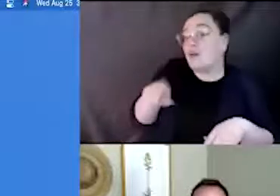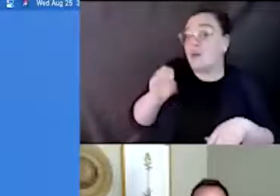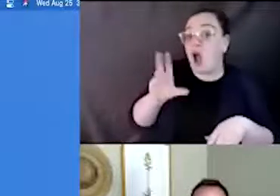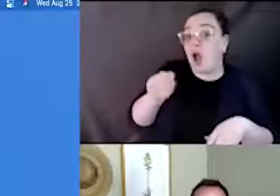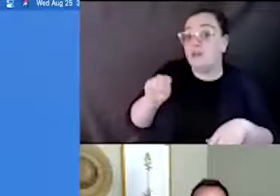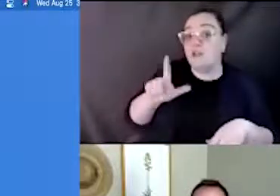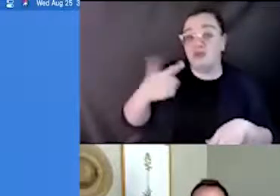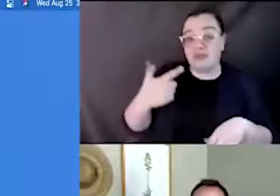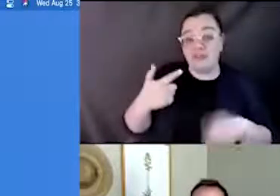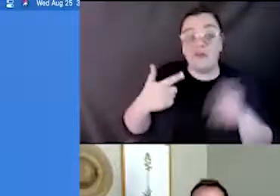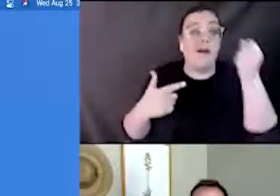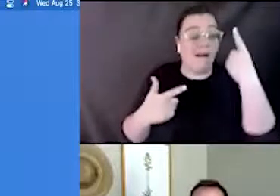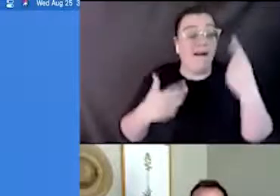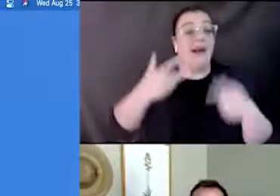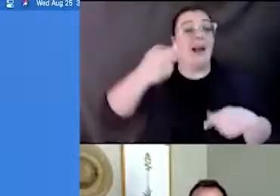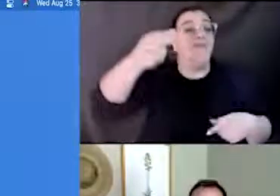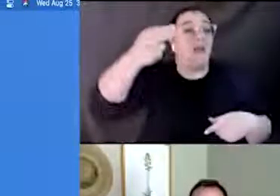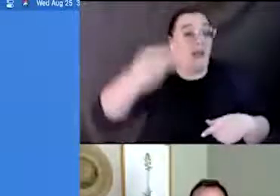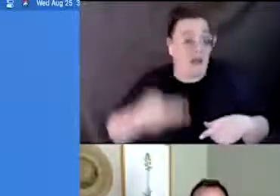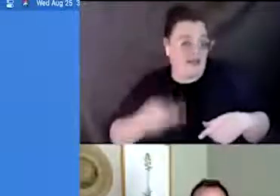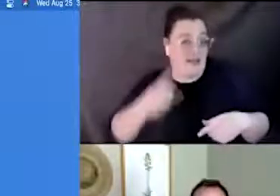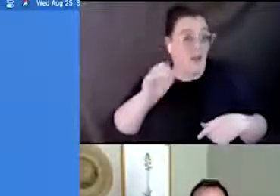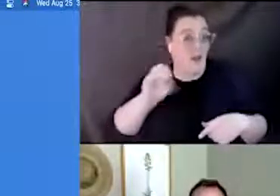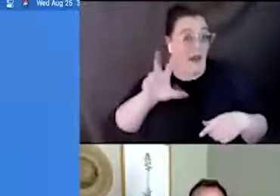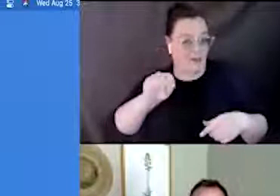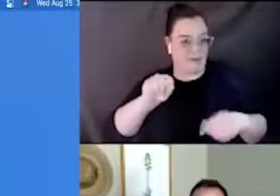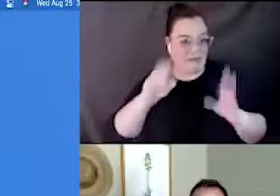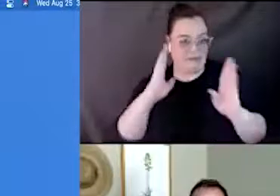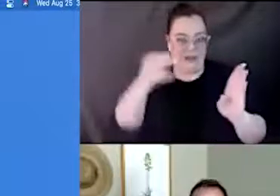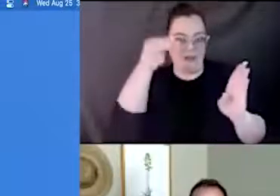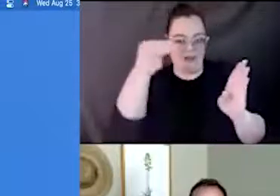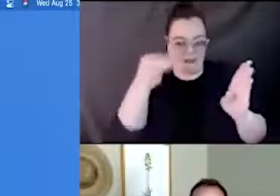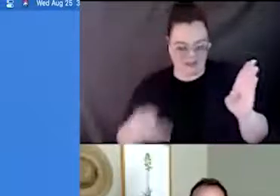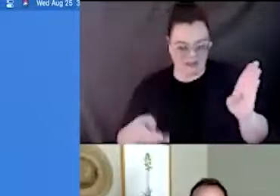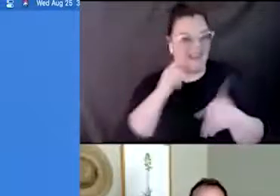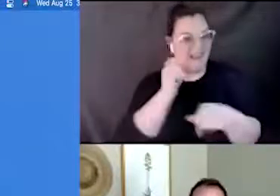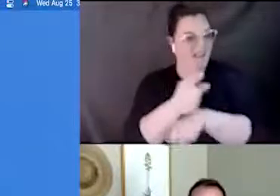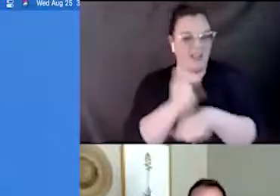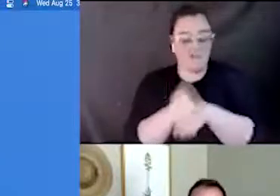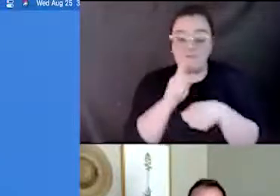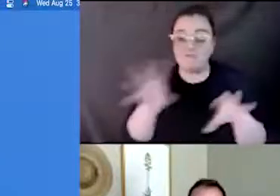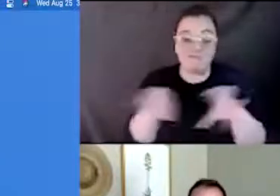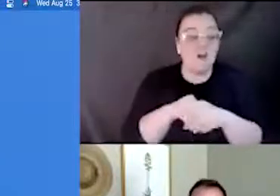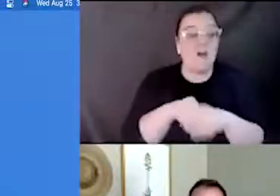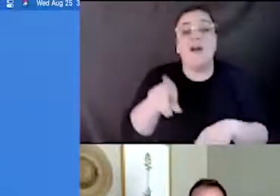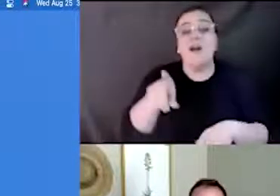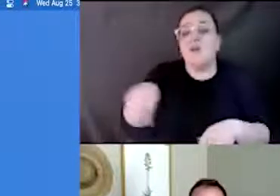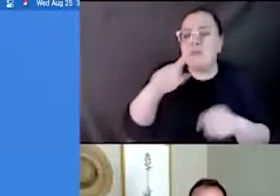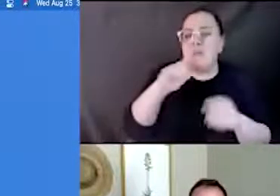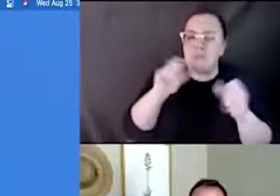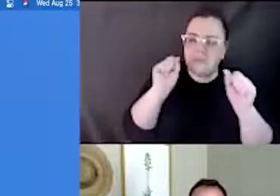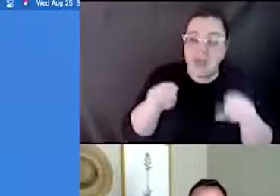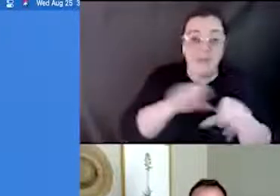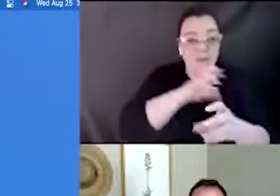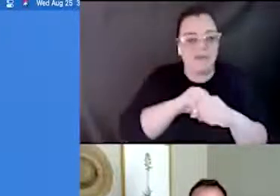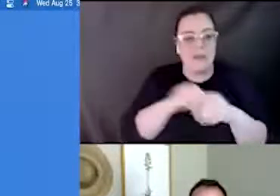Thursday of October every year. So there's lots of ways to participate. And before we get too far down this messaging page